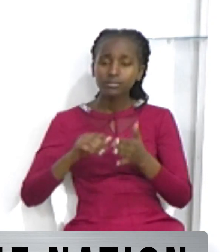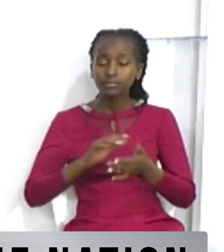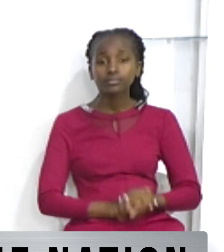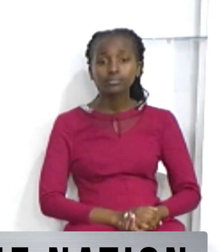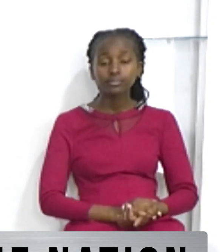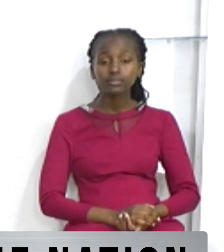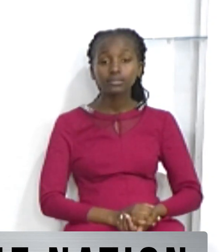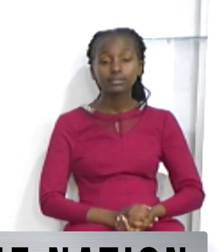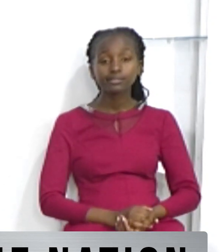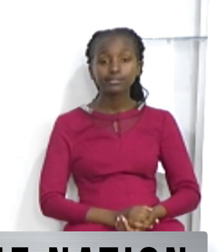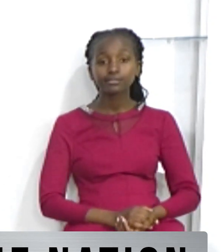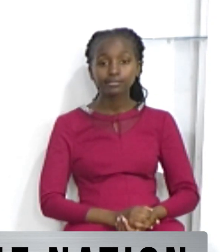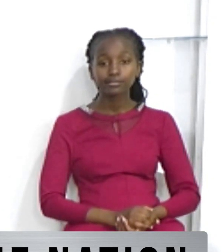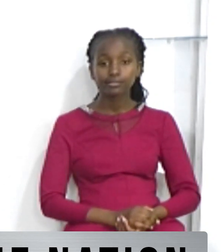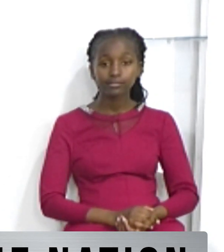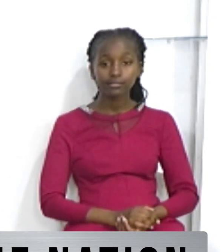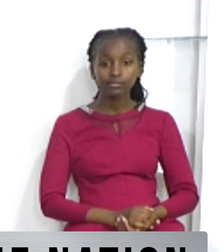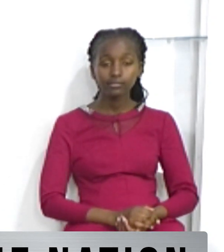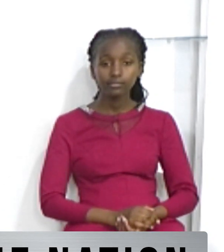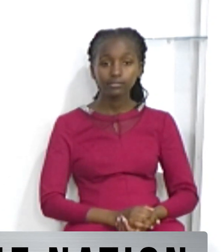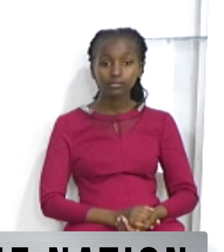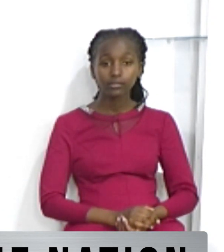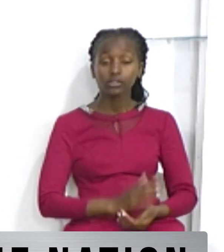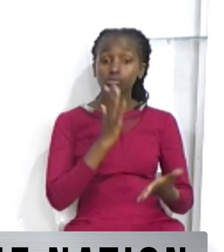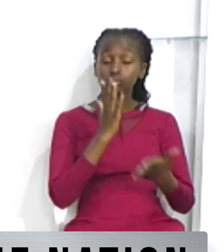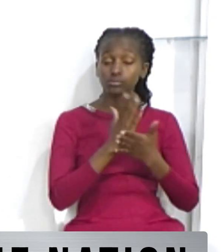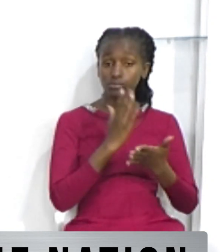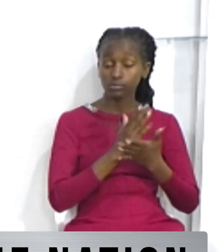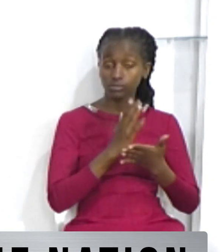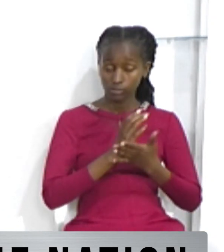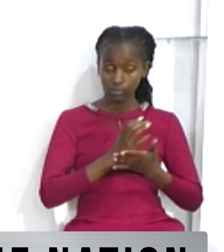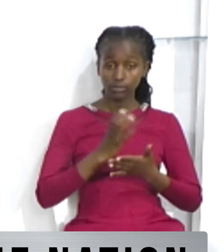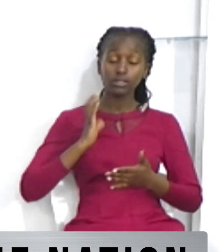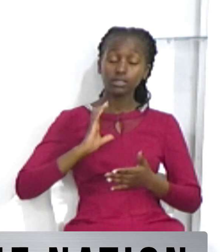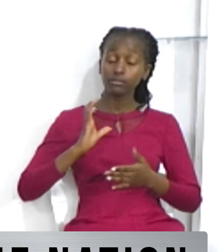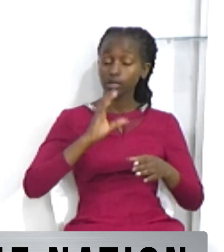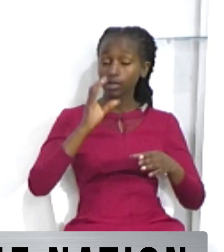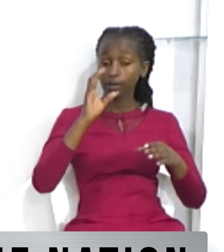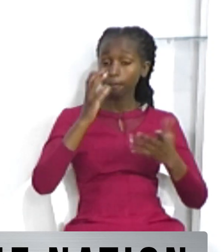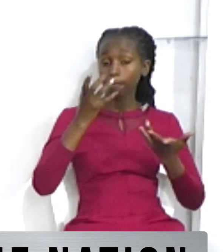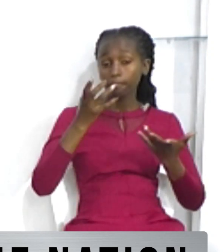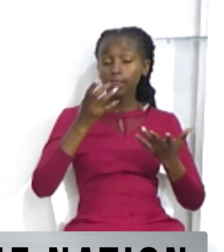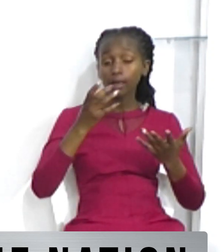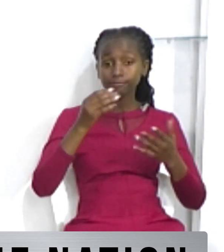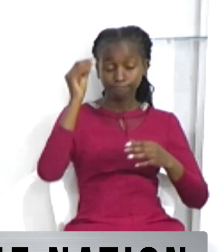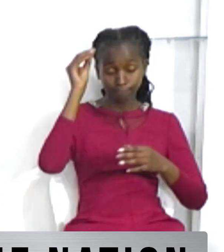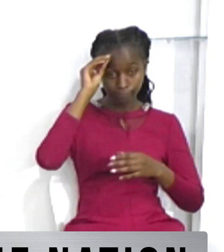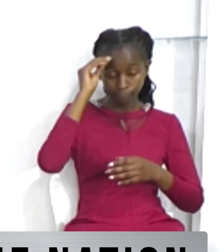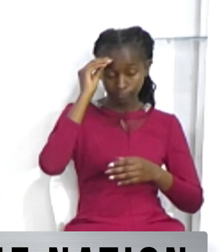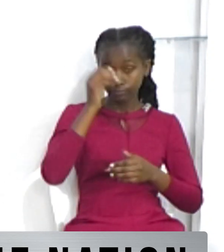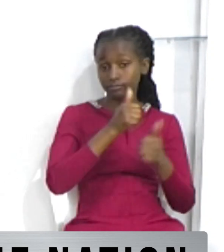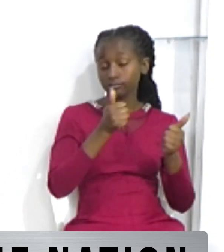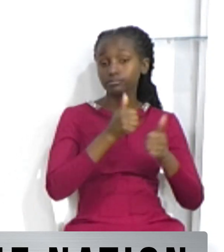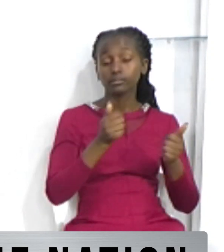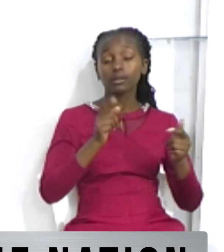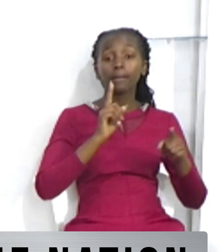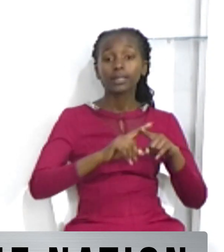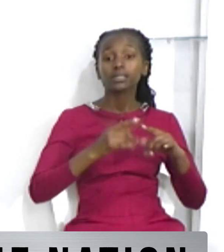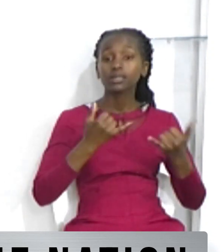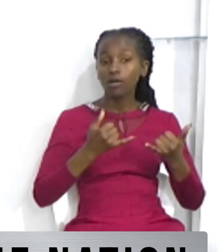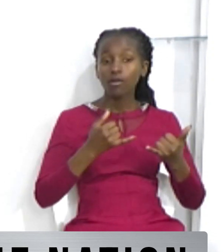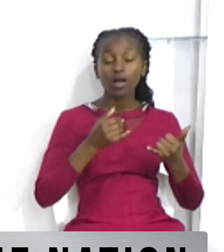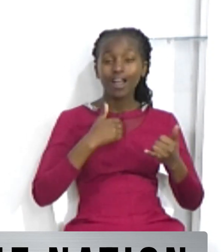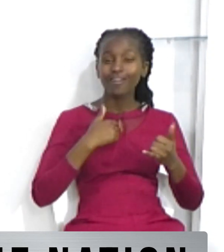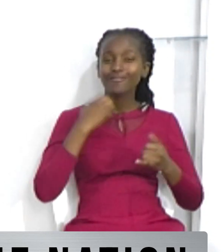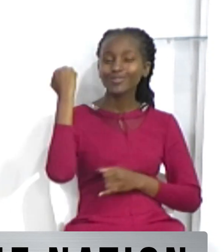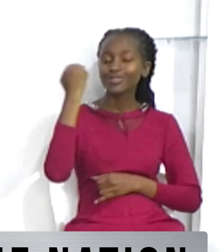Yes. You know, civic education is a good thing. Right. But is there goodwill from the government? Political the